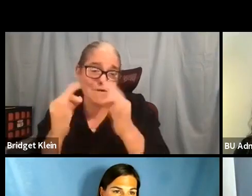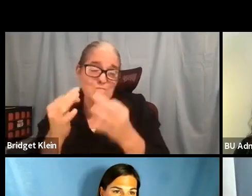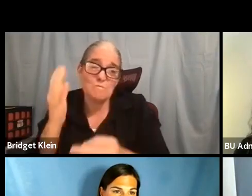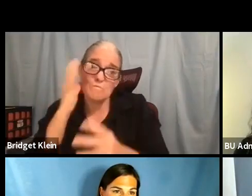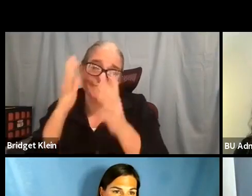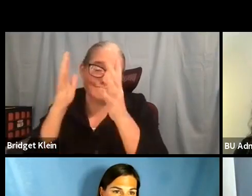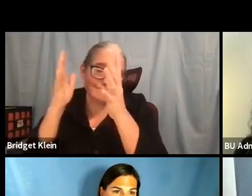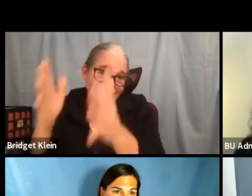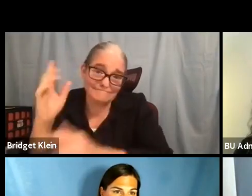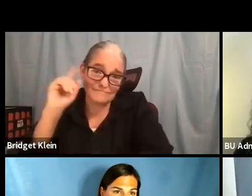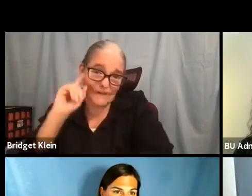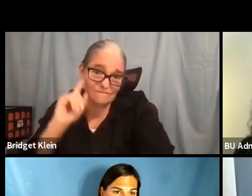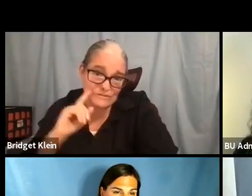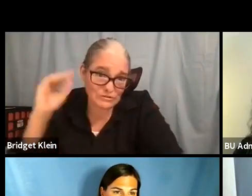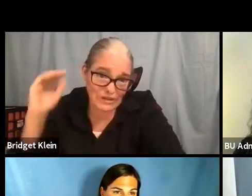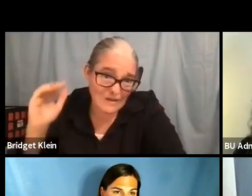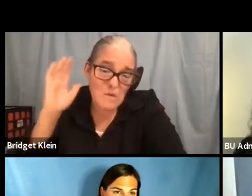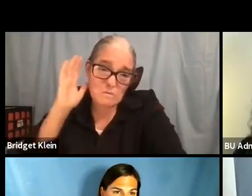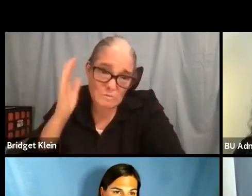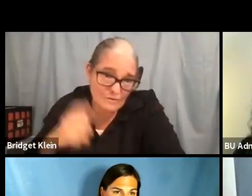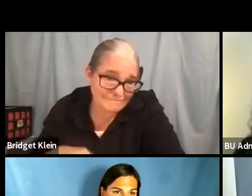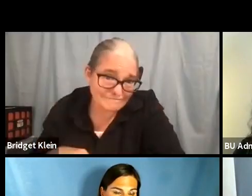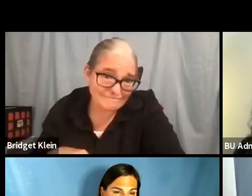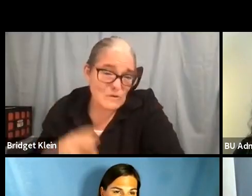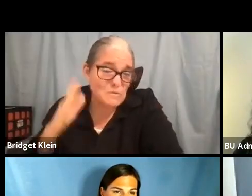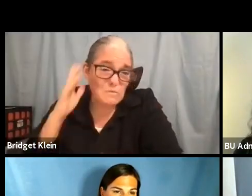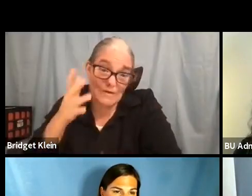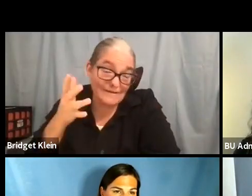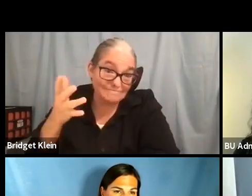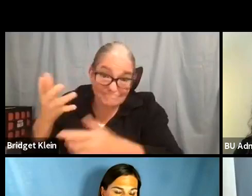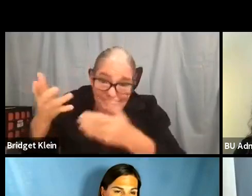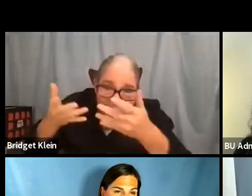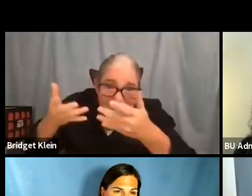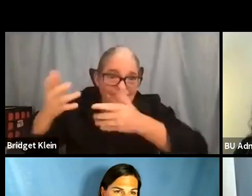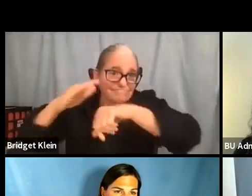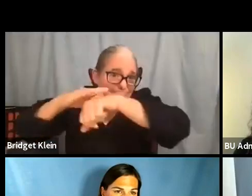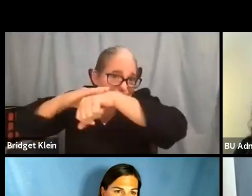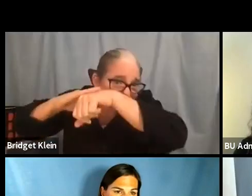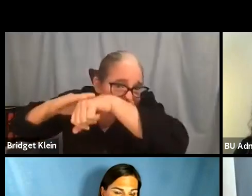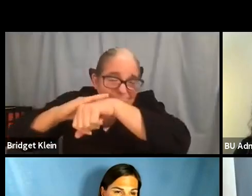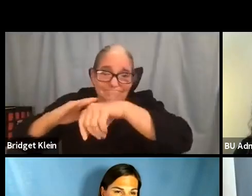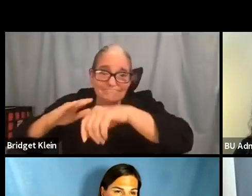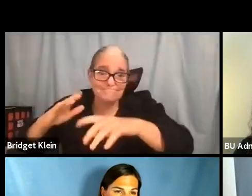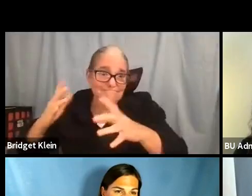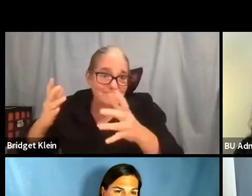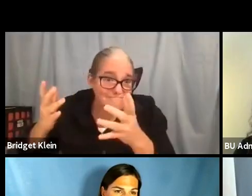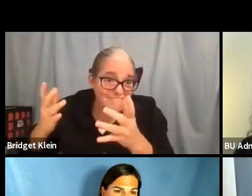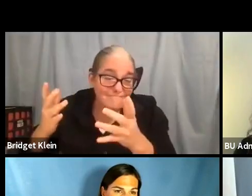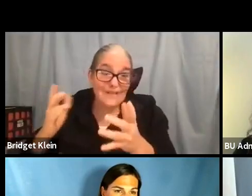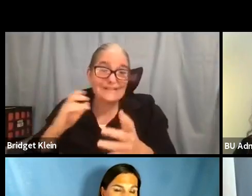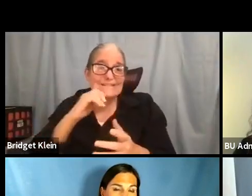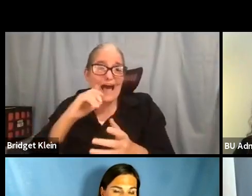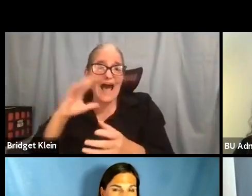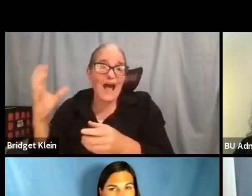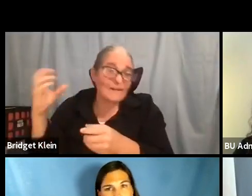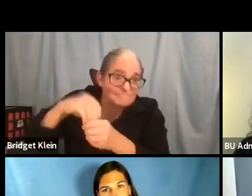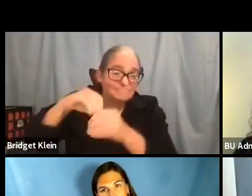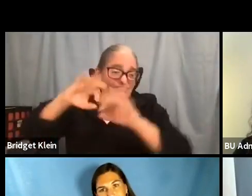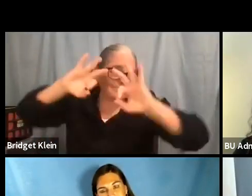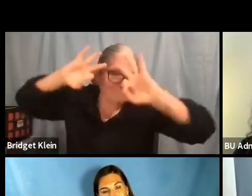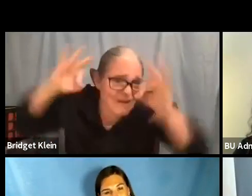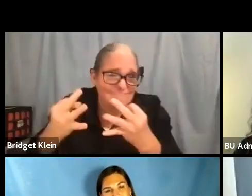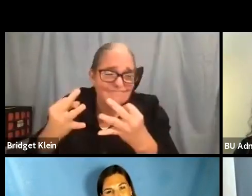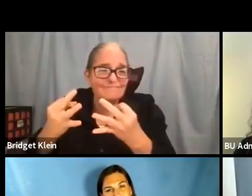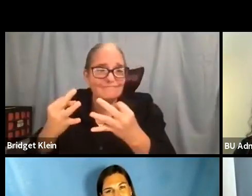So the point of that statistics is that 3/4 of those family units, those children,